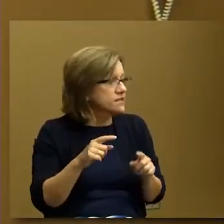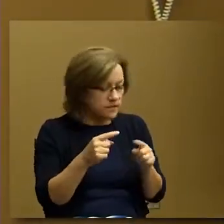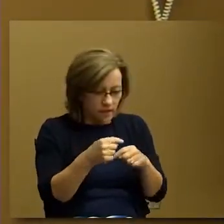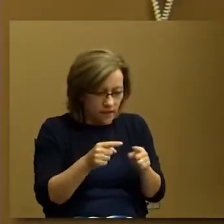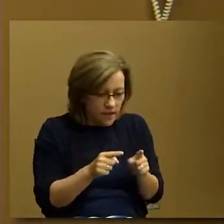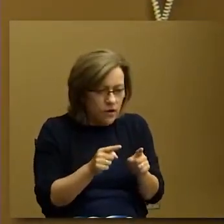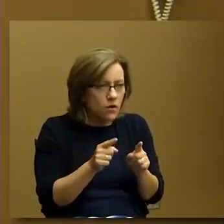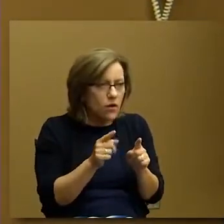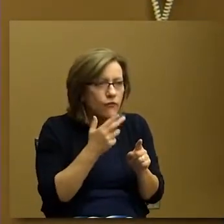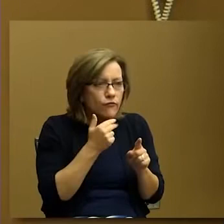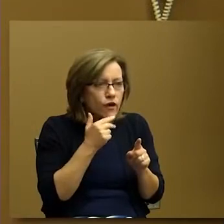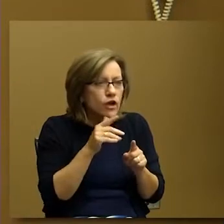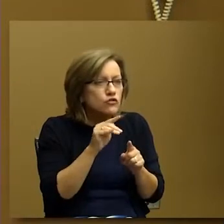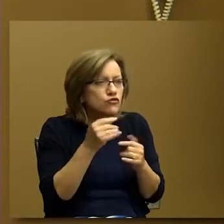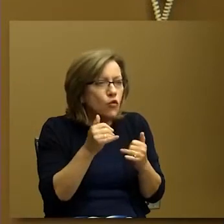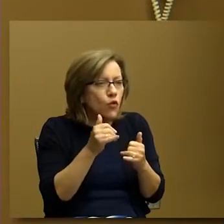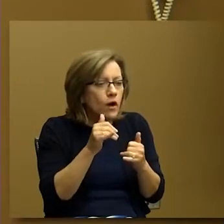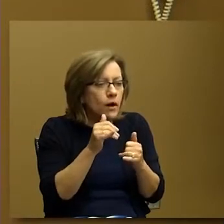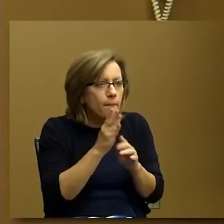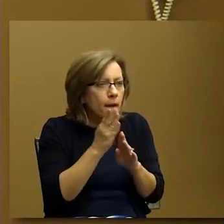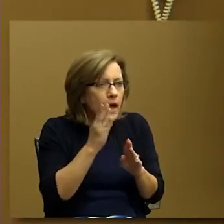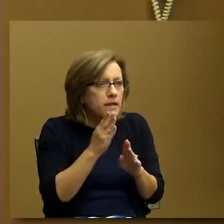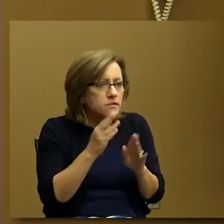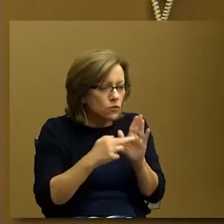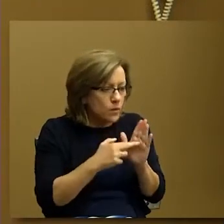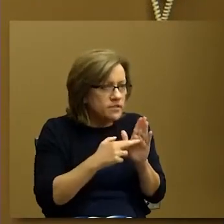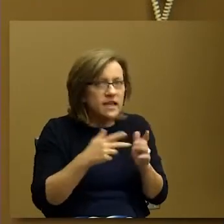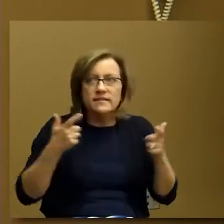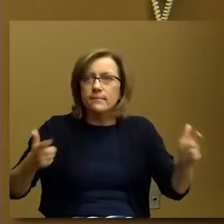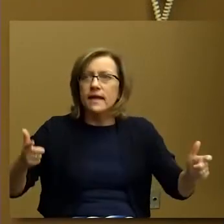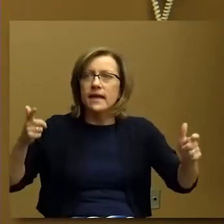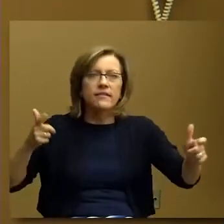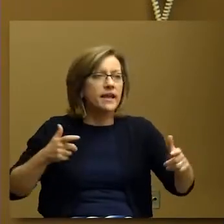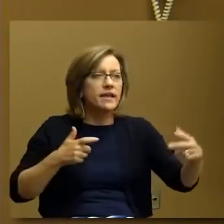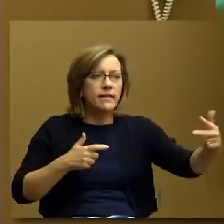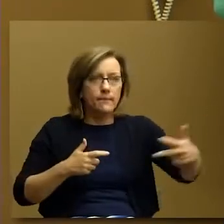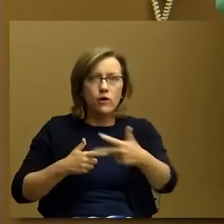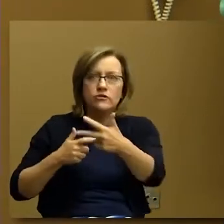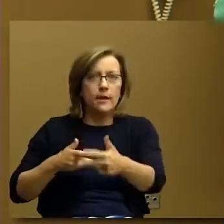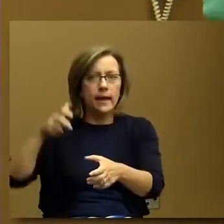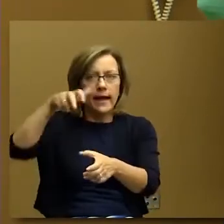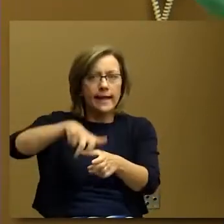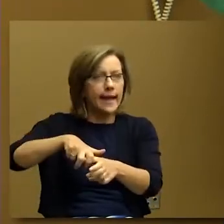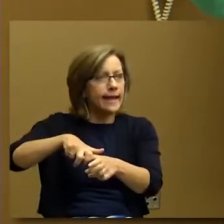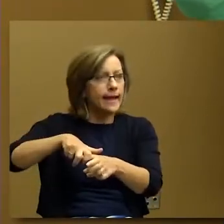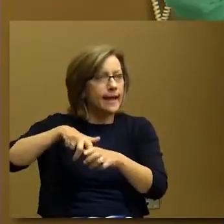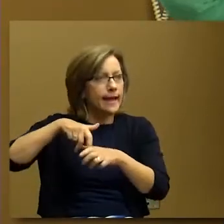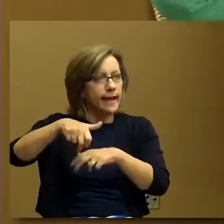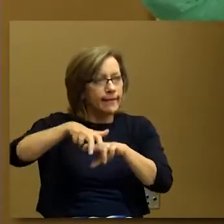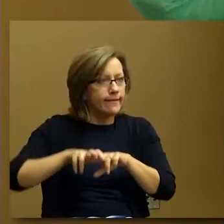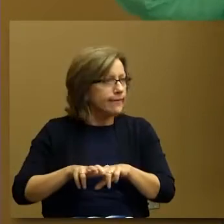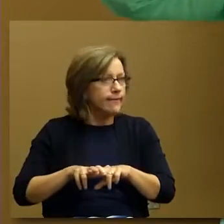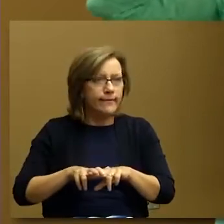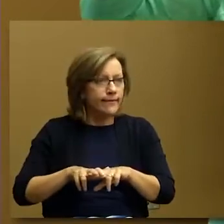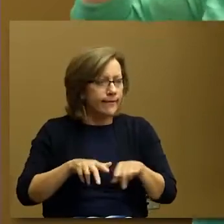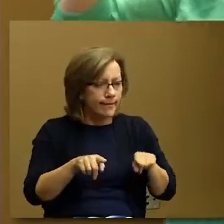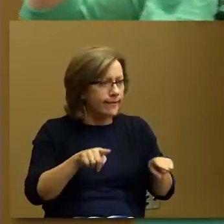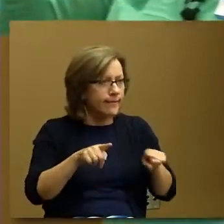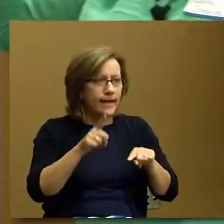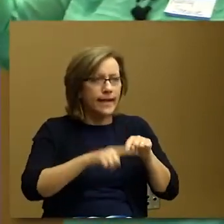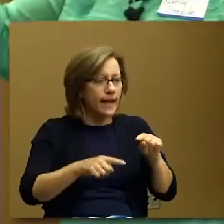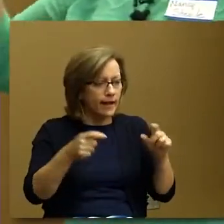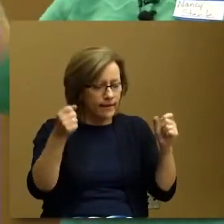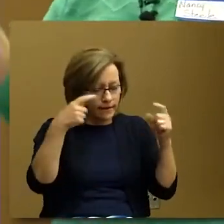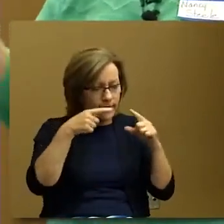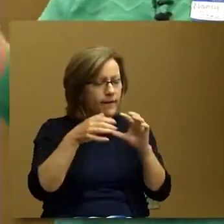bus represents that big yellow thing that they get in. So what I do is have to think about,